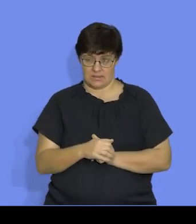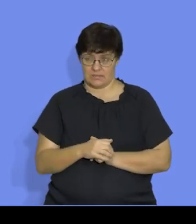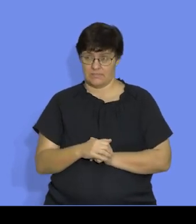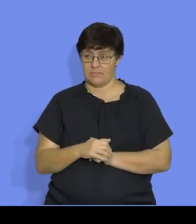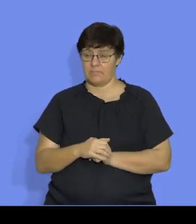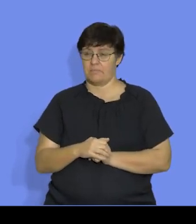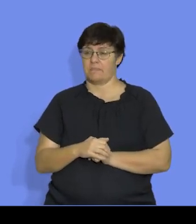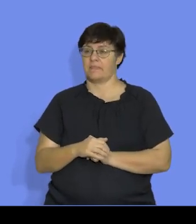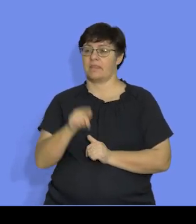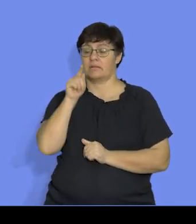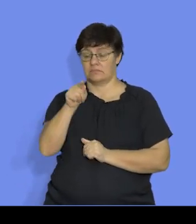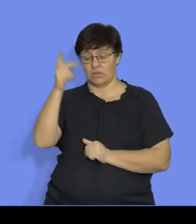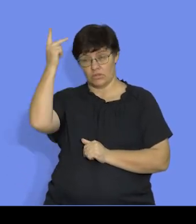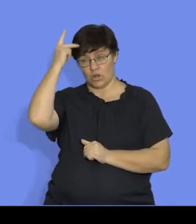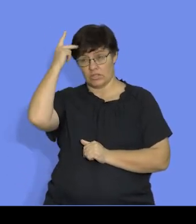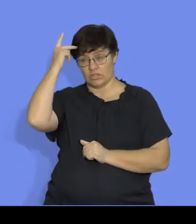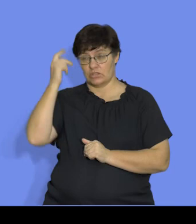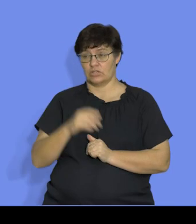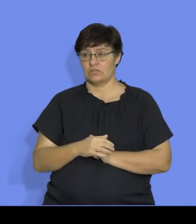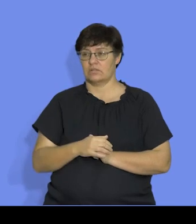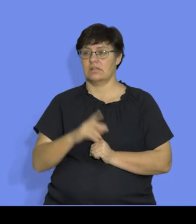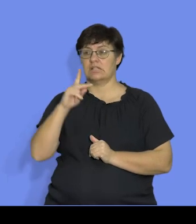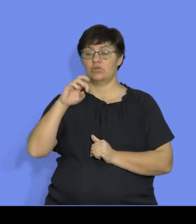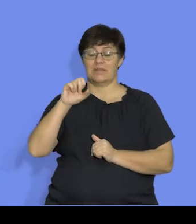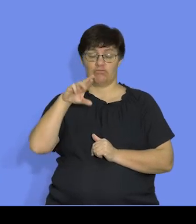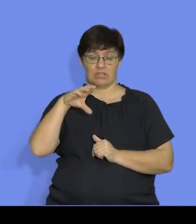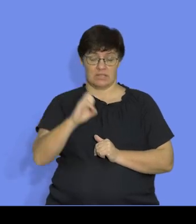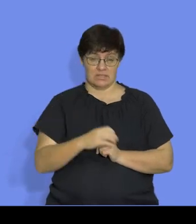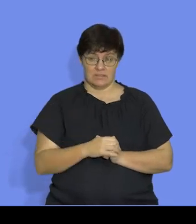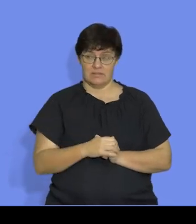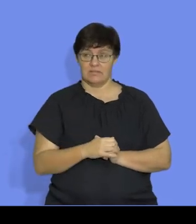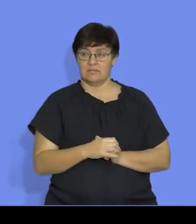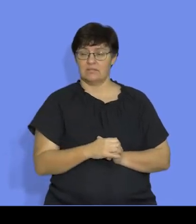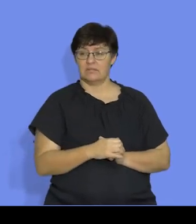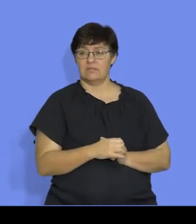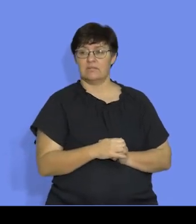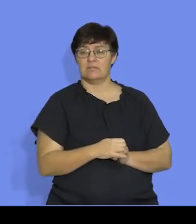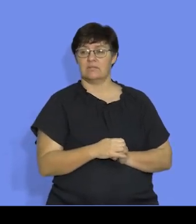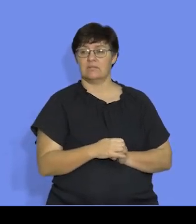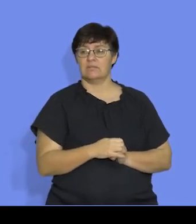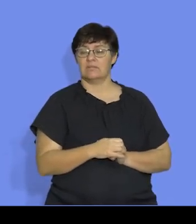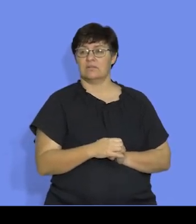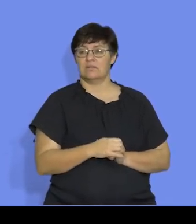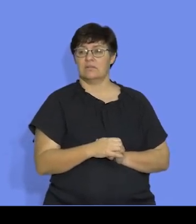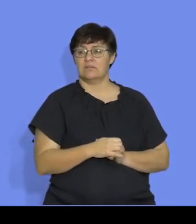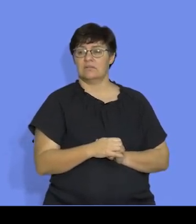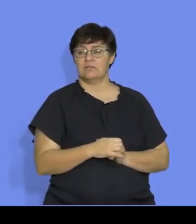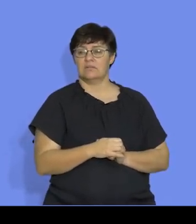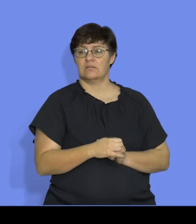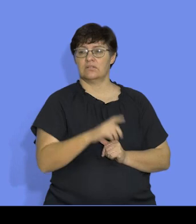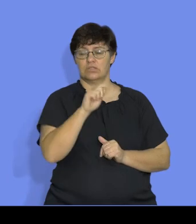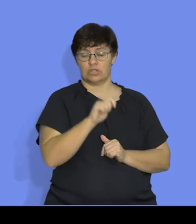Y. Then using my knowledge about geometric sequences, I know that if this